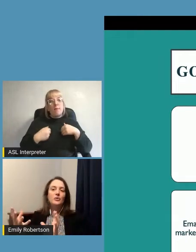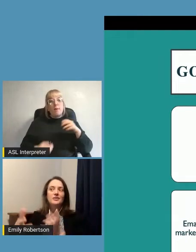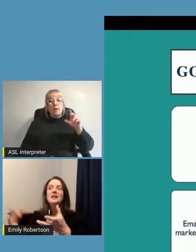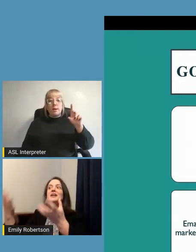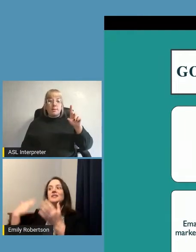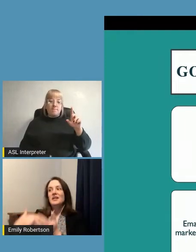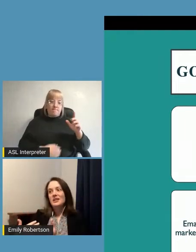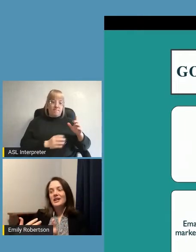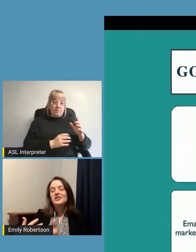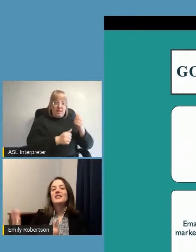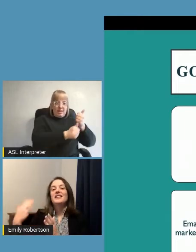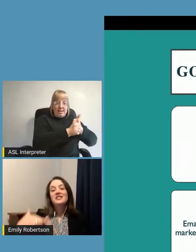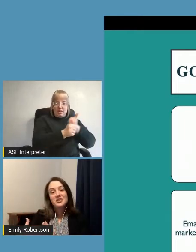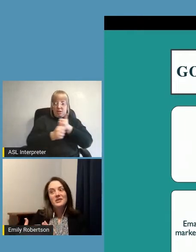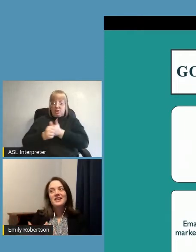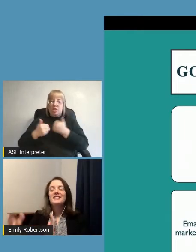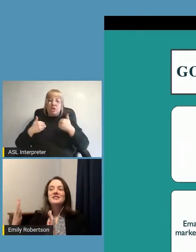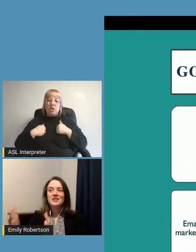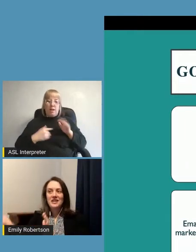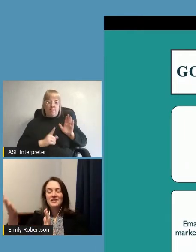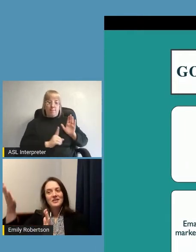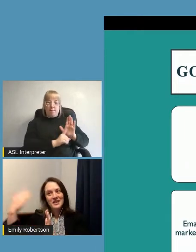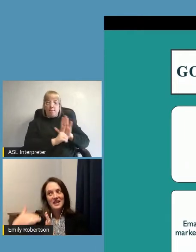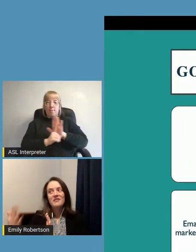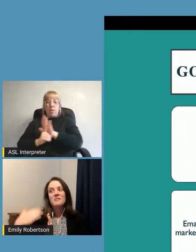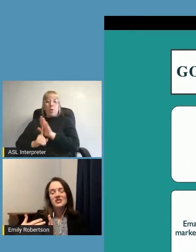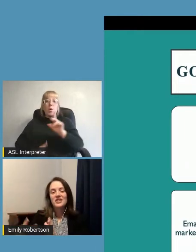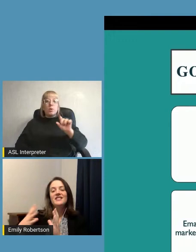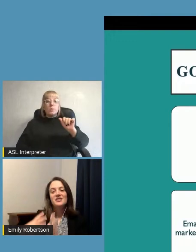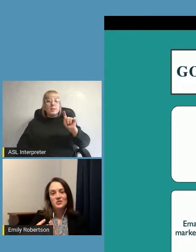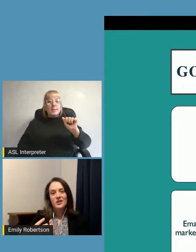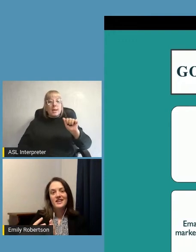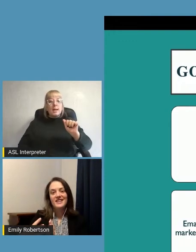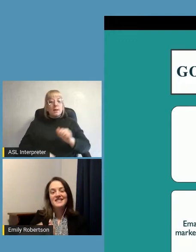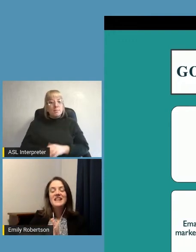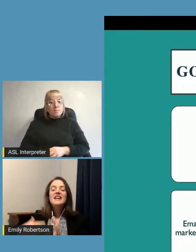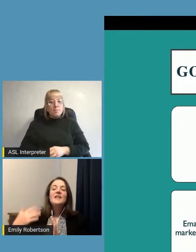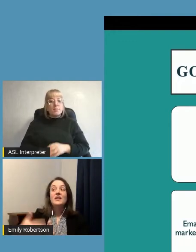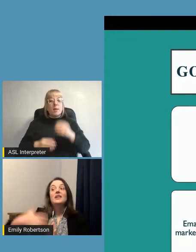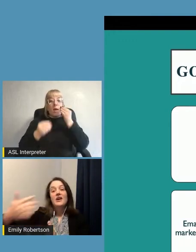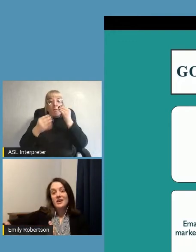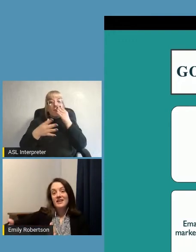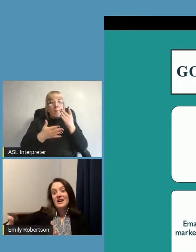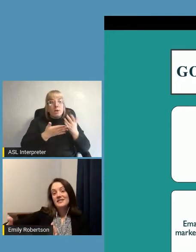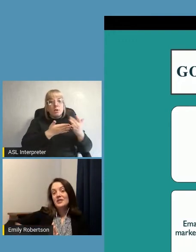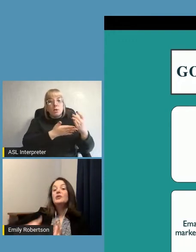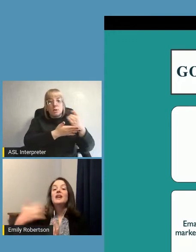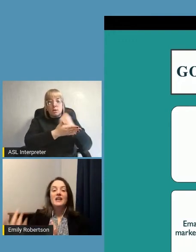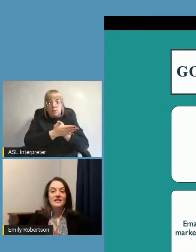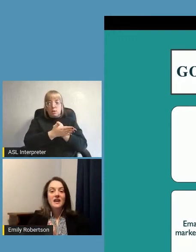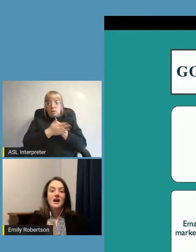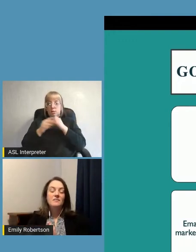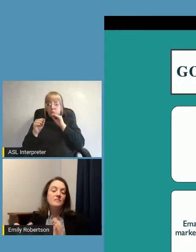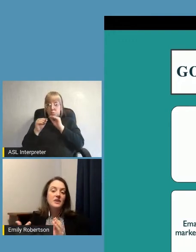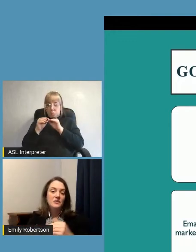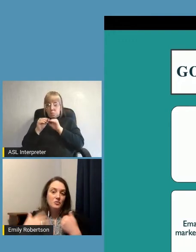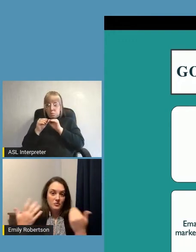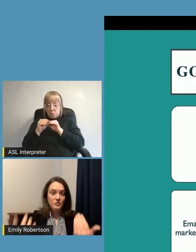its own data collection that it's doing, getting information in, storing it, and then allowing us to look at